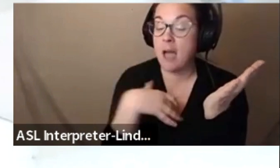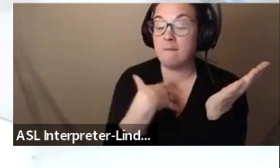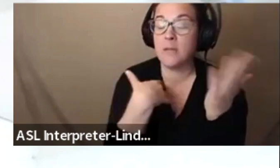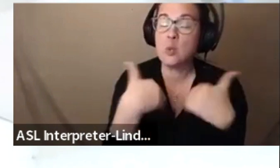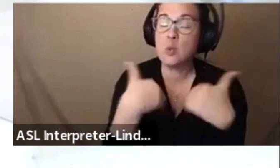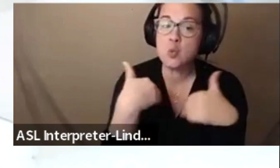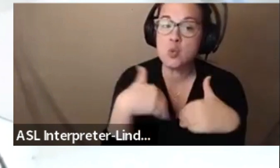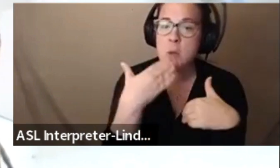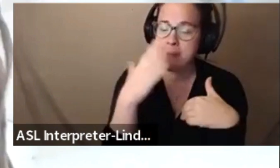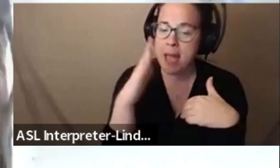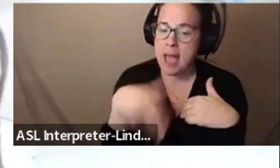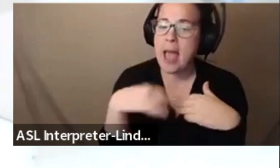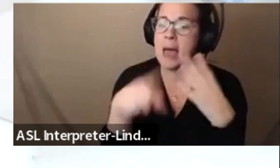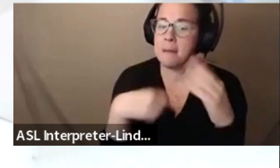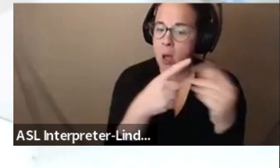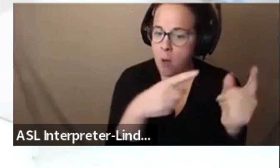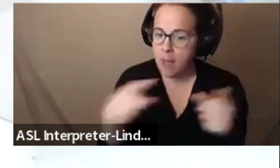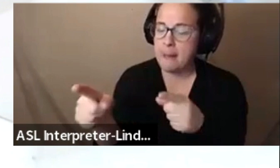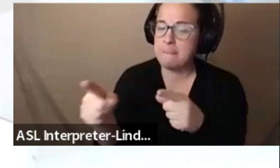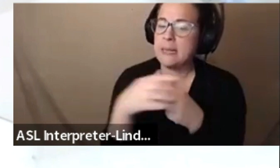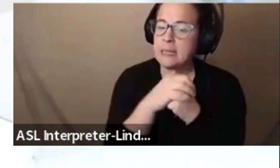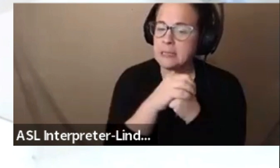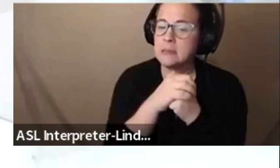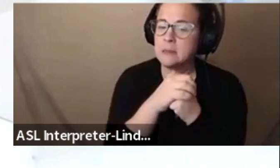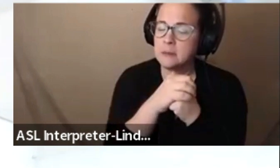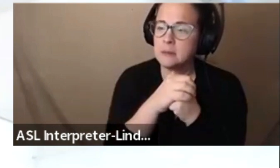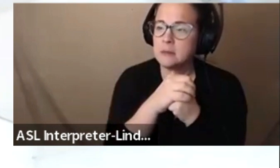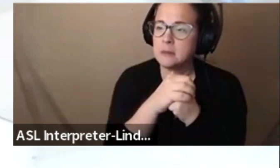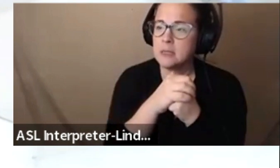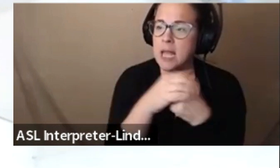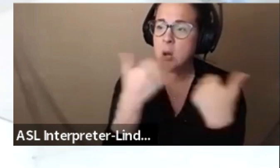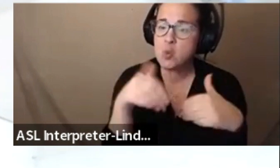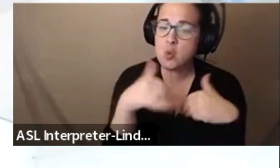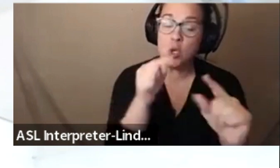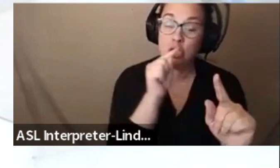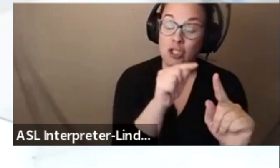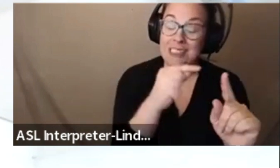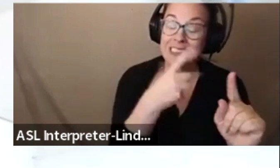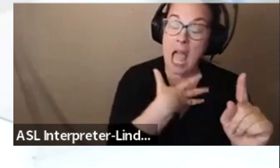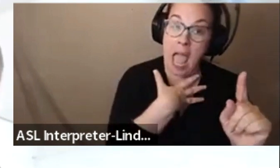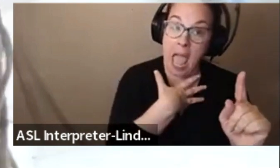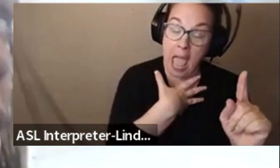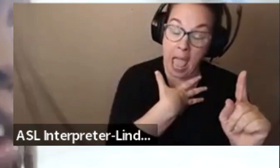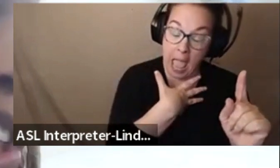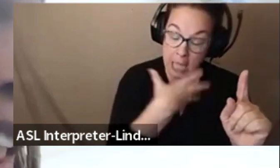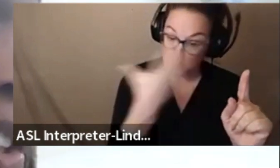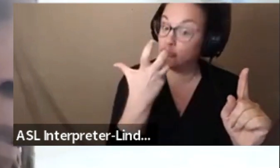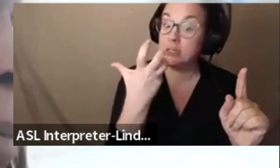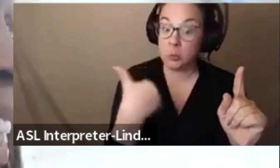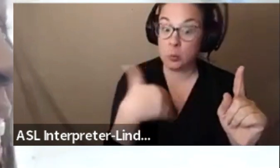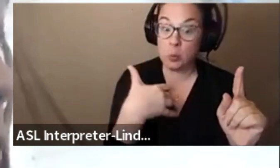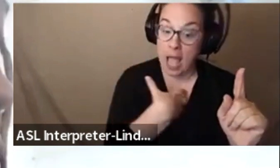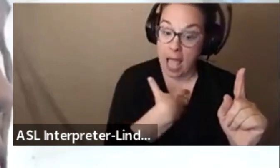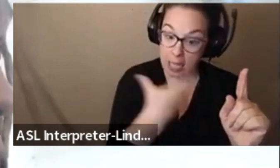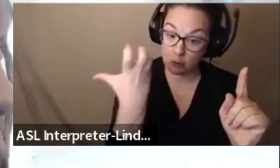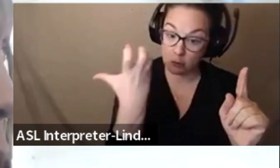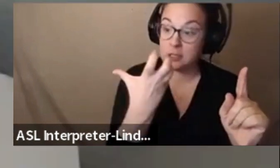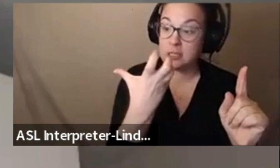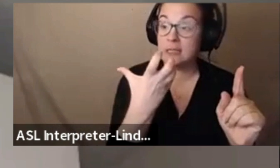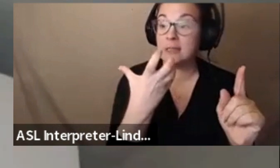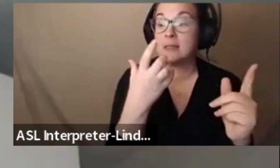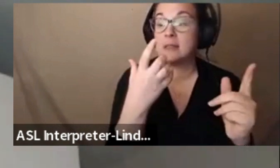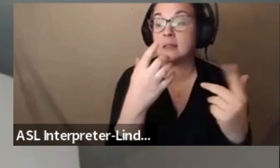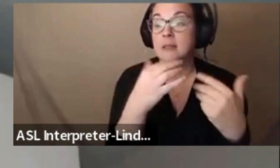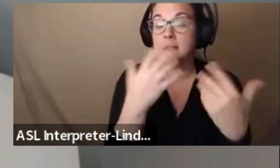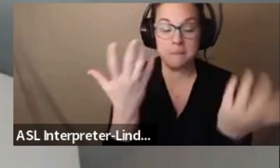and about how badly he feels about how he's treated her, and how angry she is on many levels